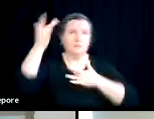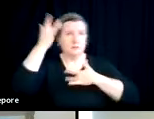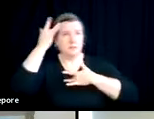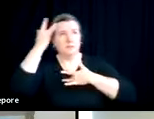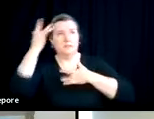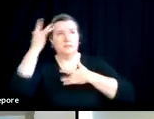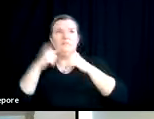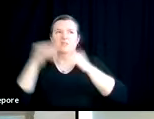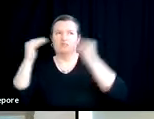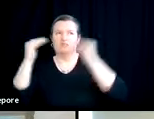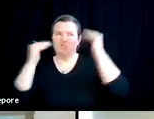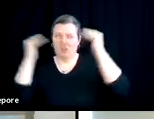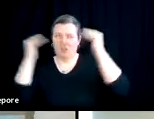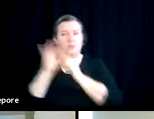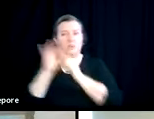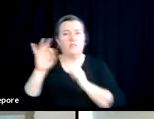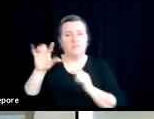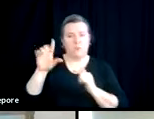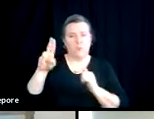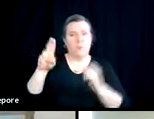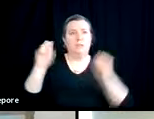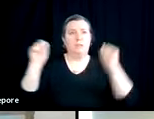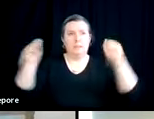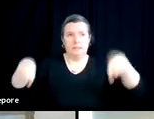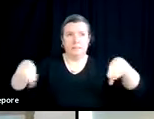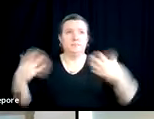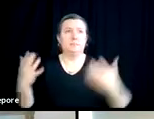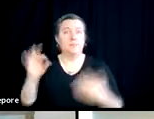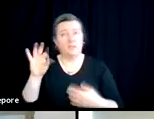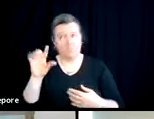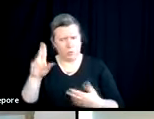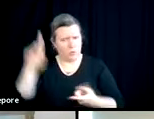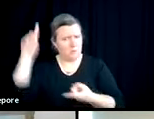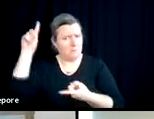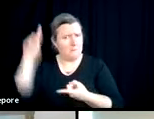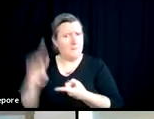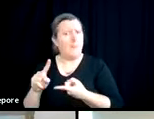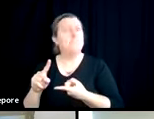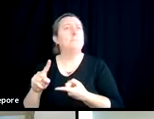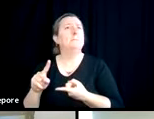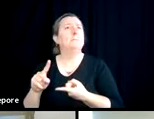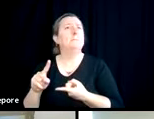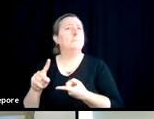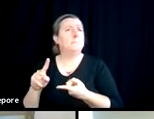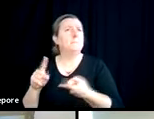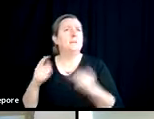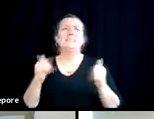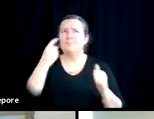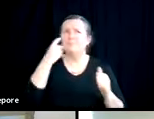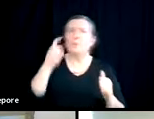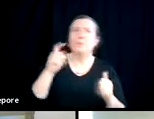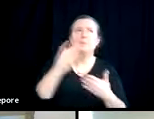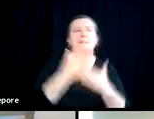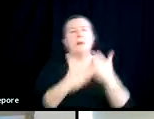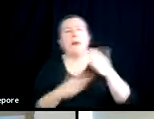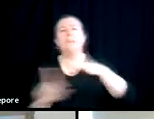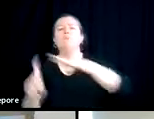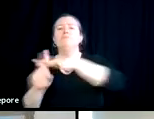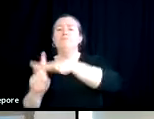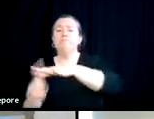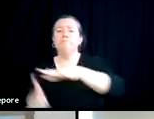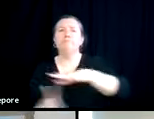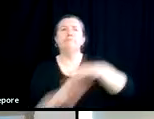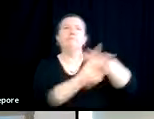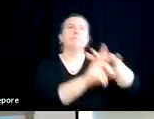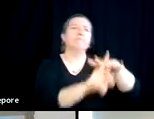While activity is low now, we are still seeing flu circulating, so we want to remind all of you, those who haven't yet, there's still